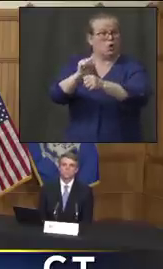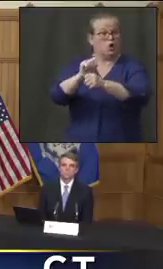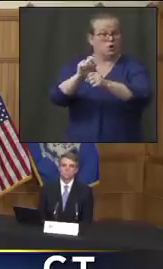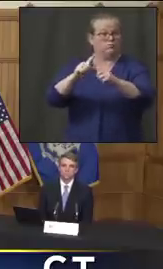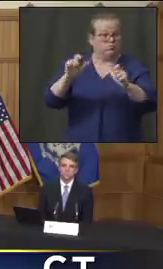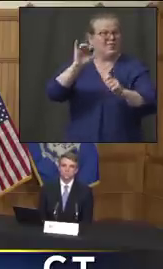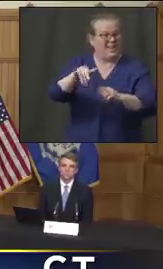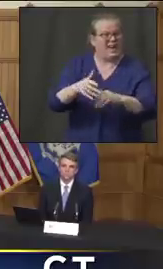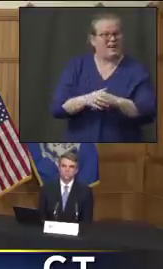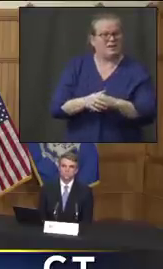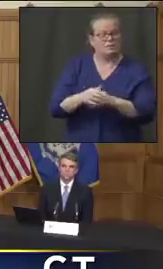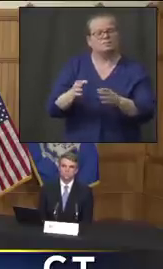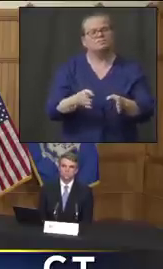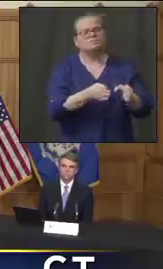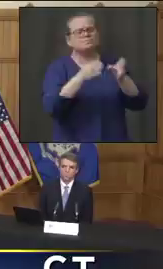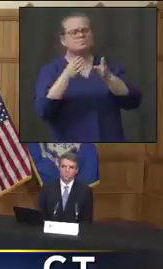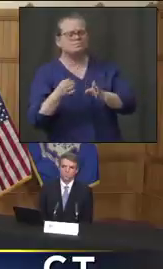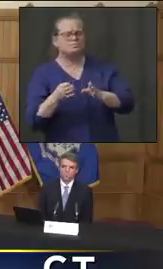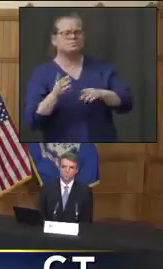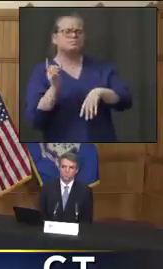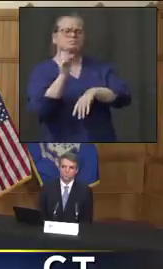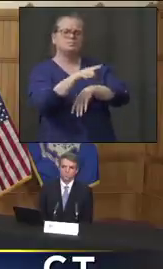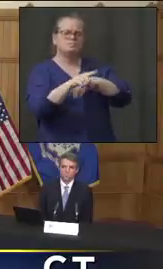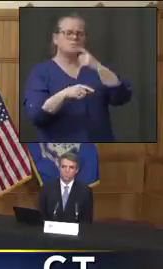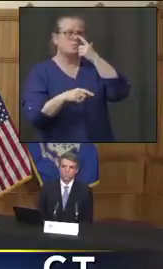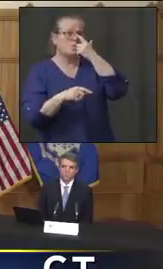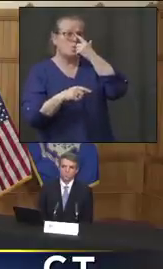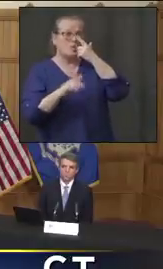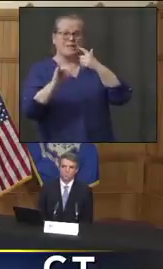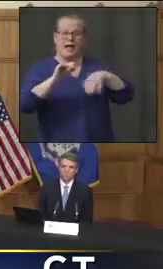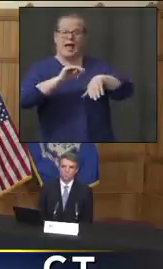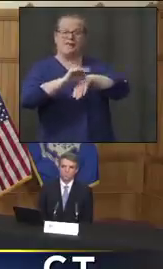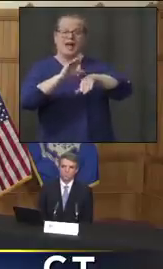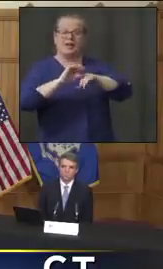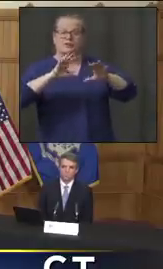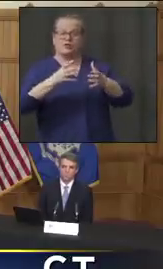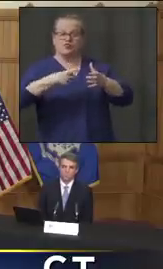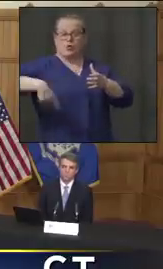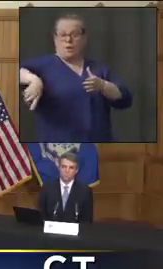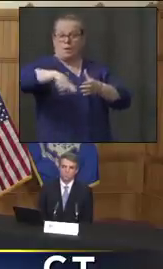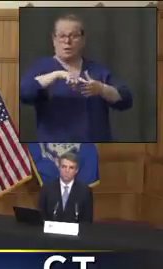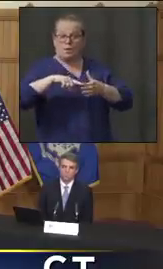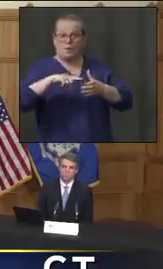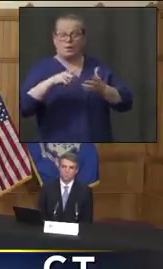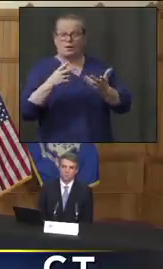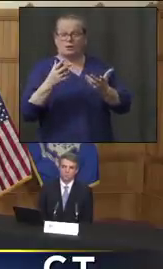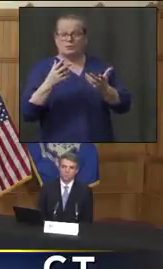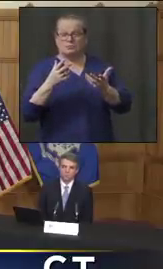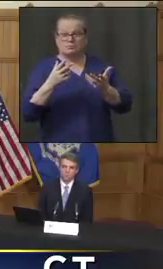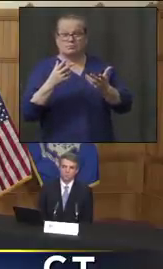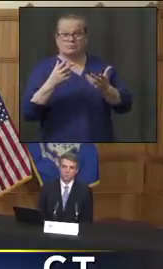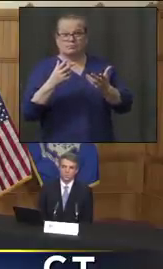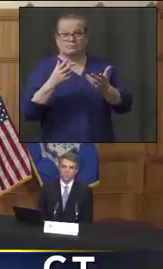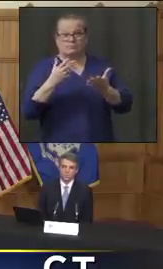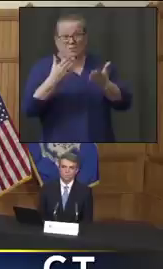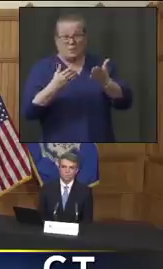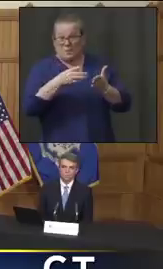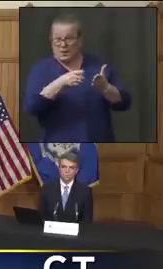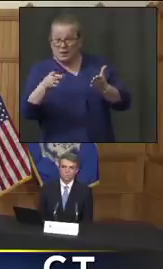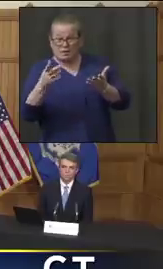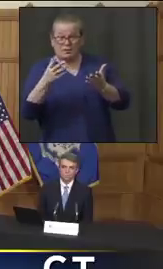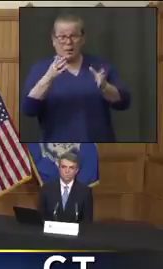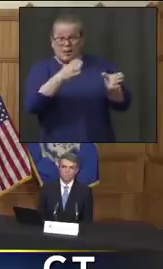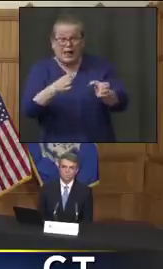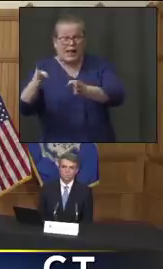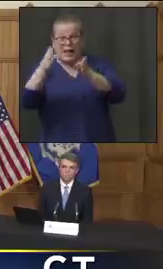to be putting out a fuller report that we can see that will address some of the concerns